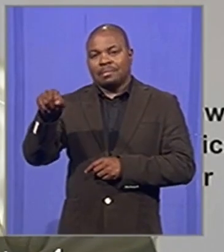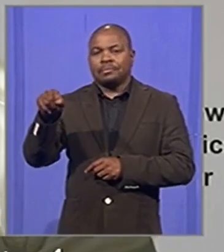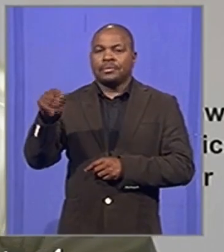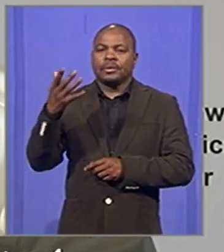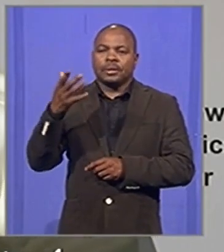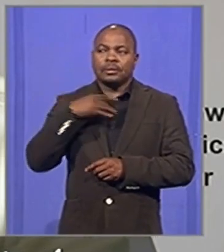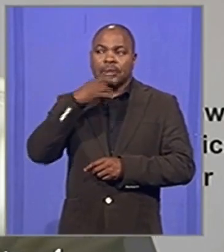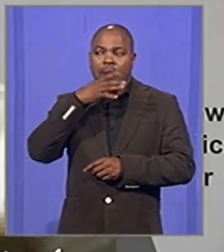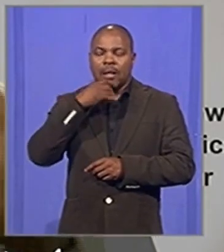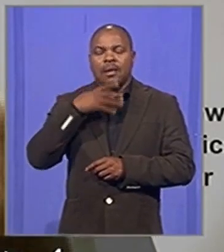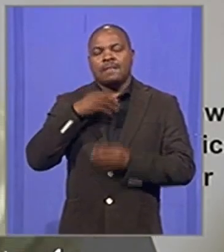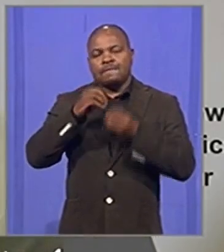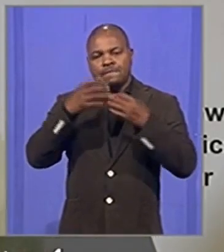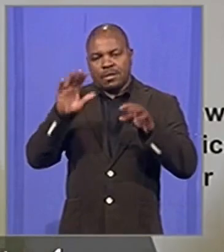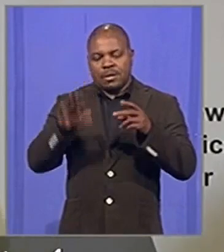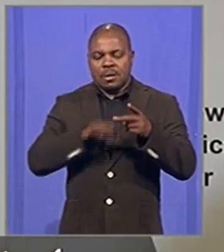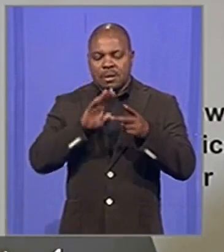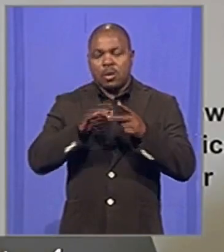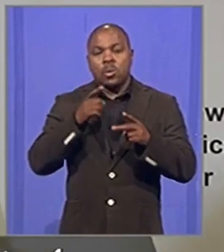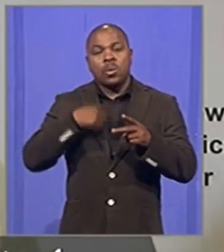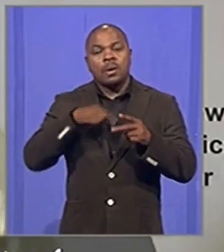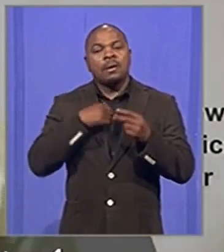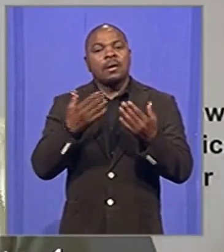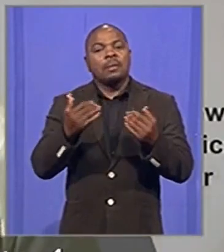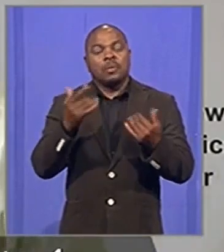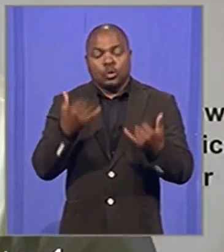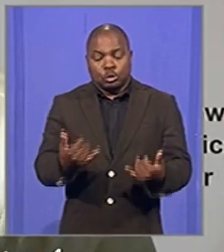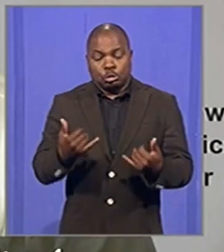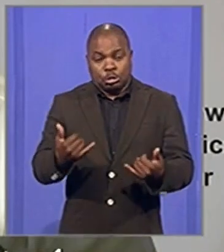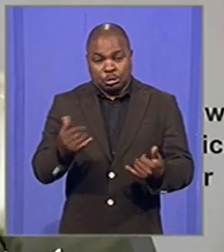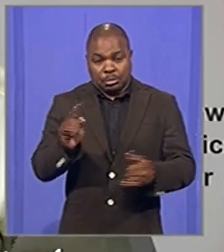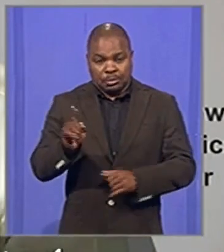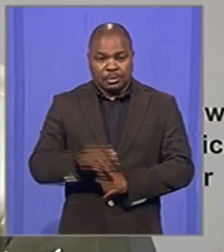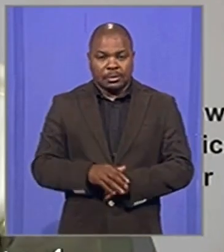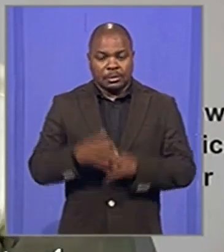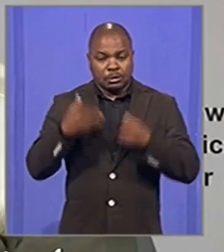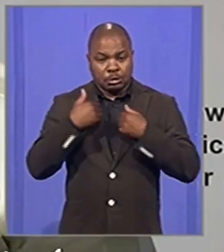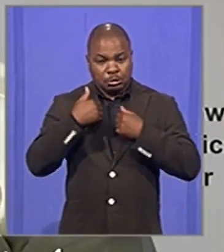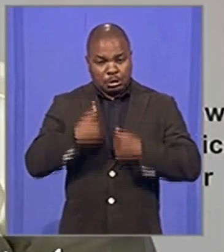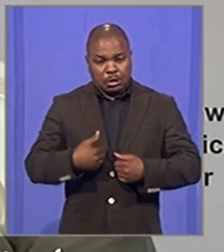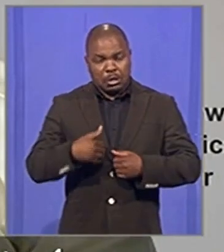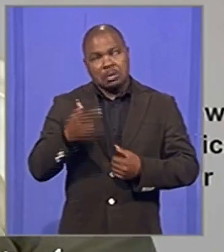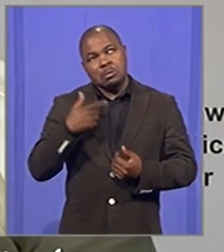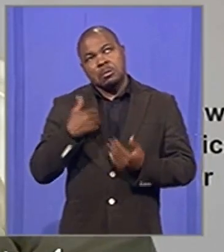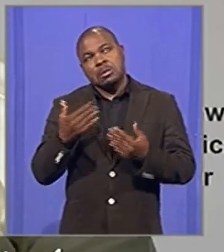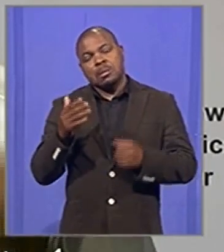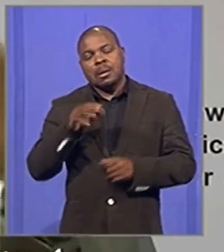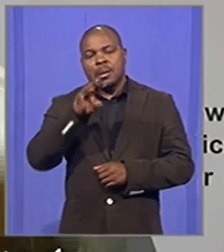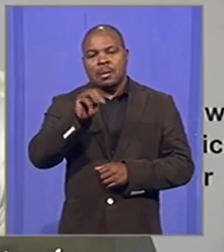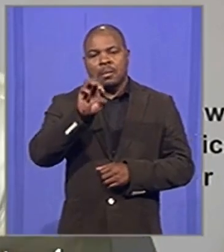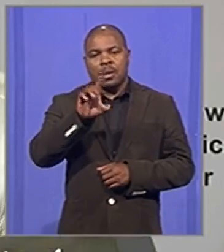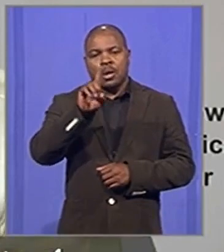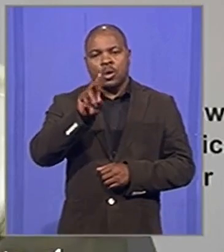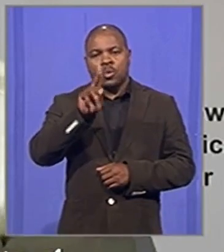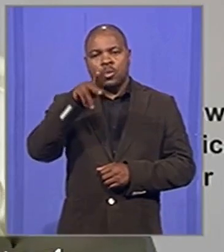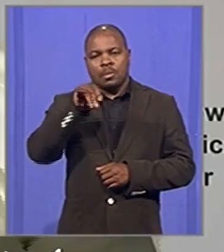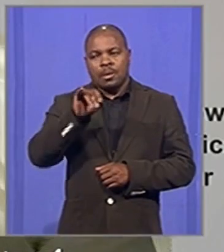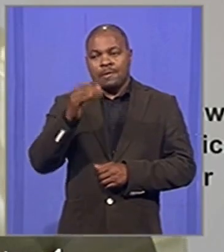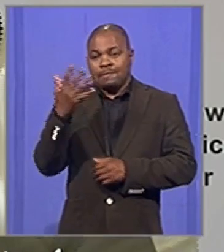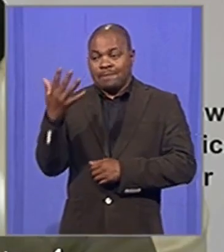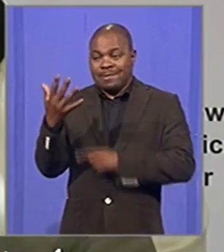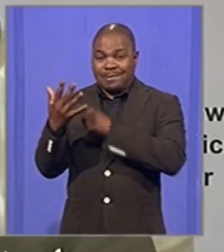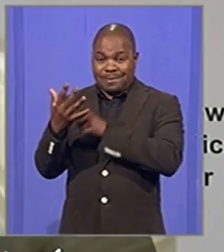on Saturday. And then there's an expectation that today, Sunday, we are expecting that UP 5, and tomorrow